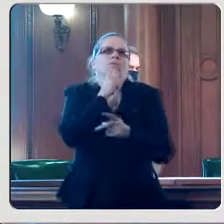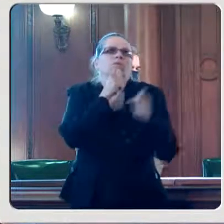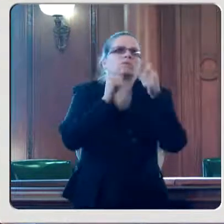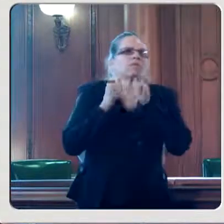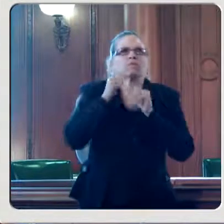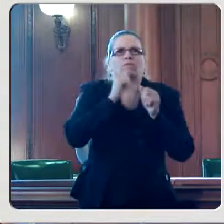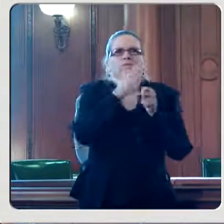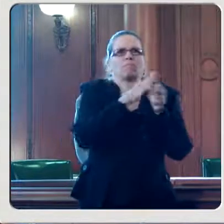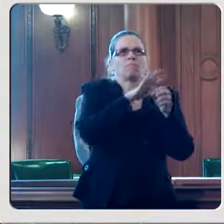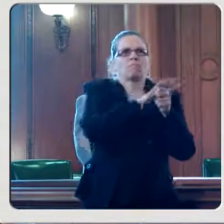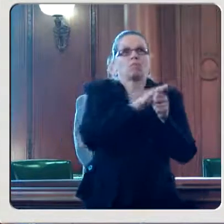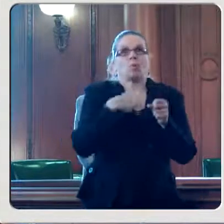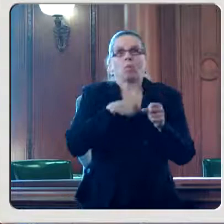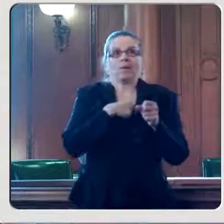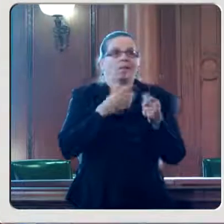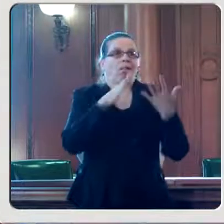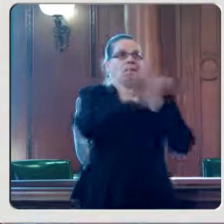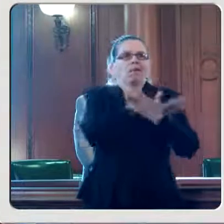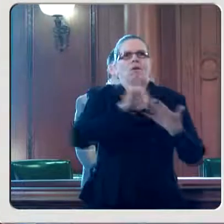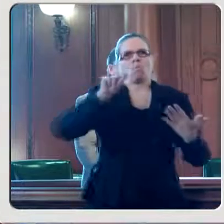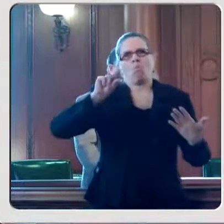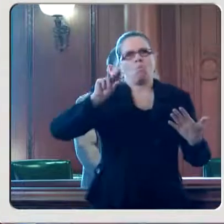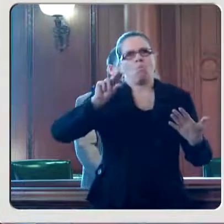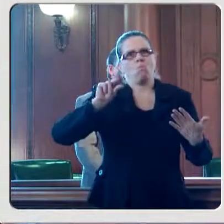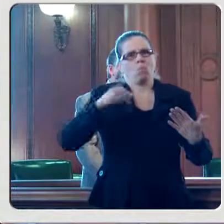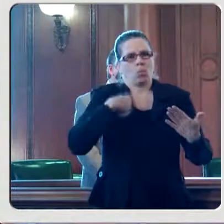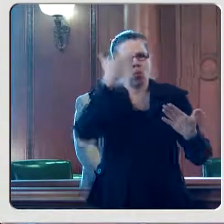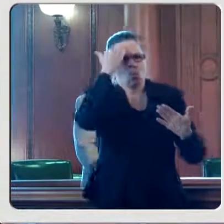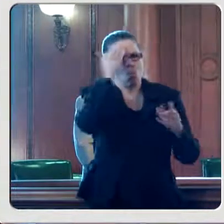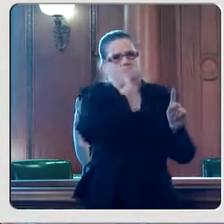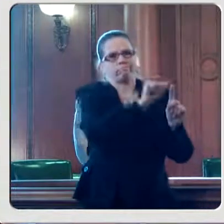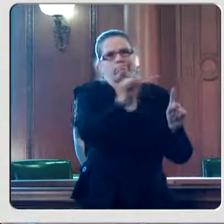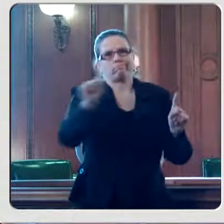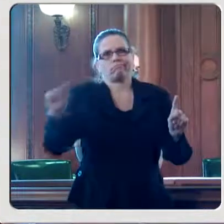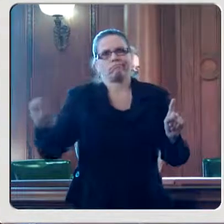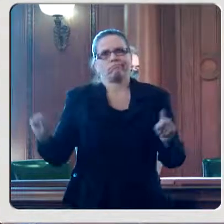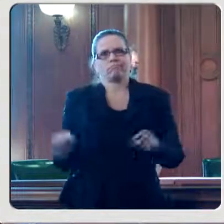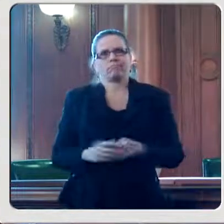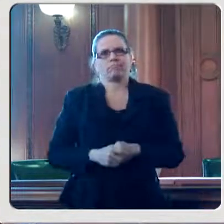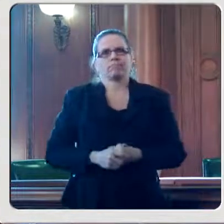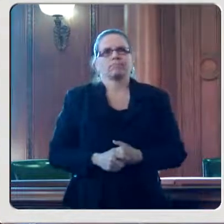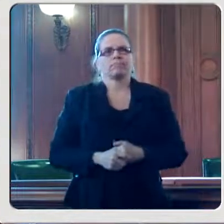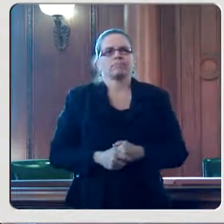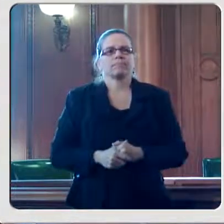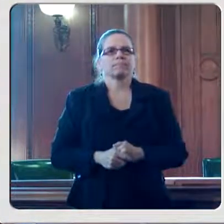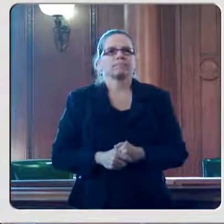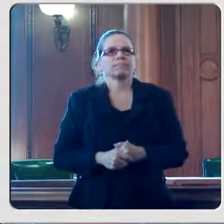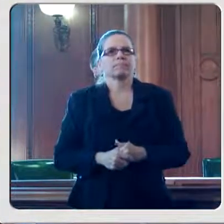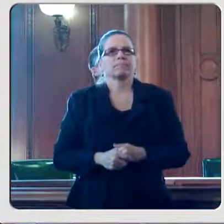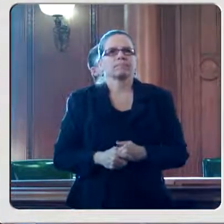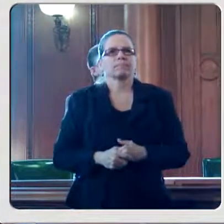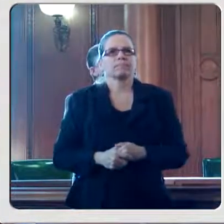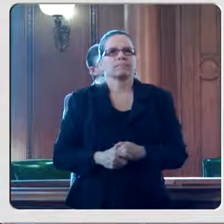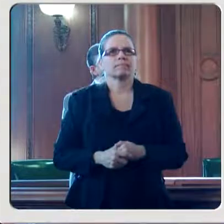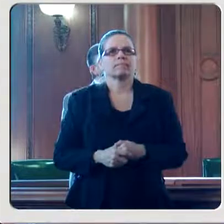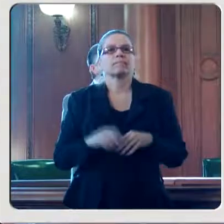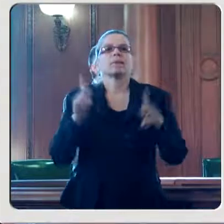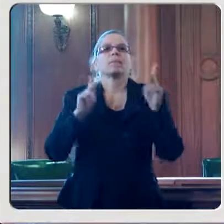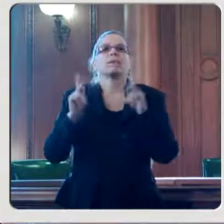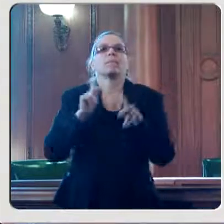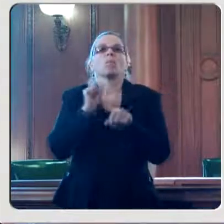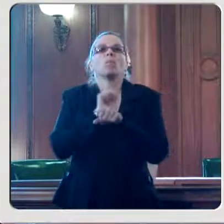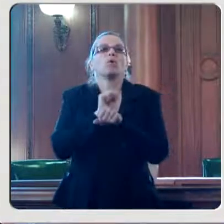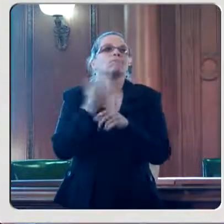on face-to-face interaction have taken big hits to their bottom line. Employees of those businesses, many